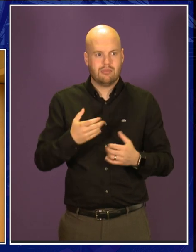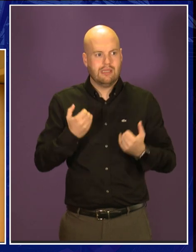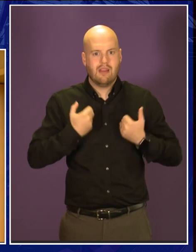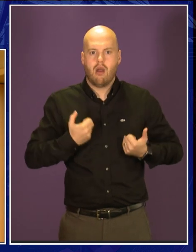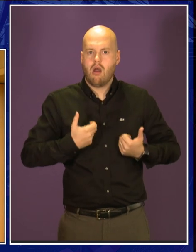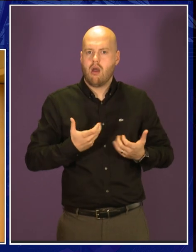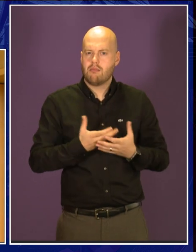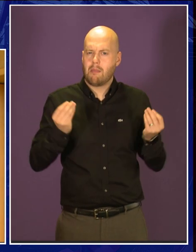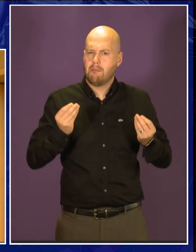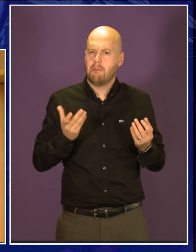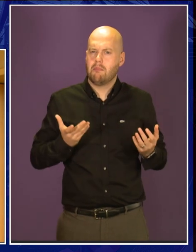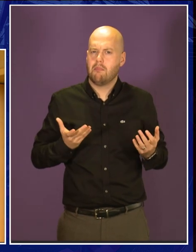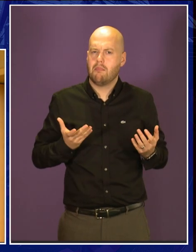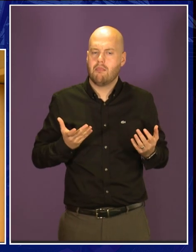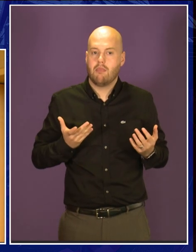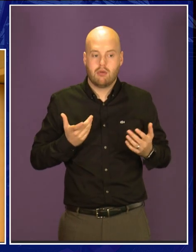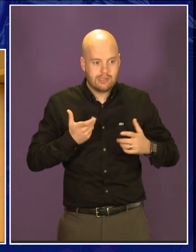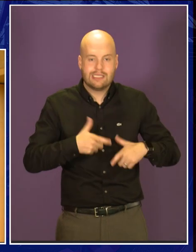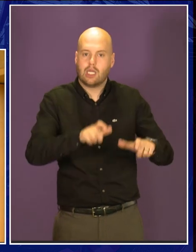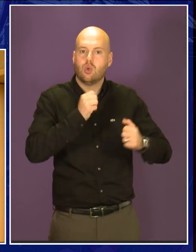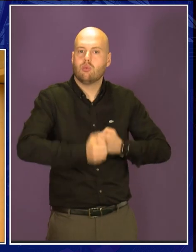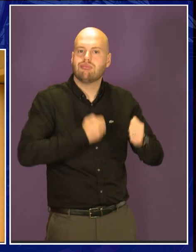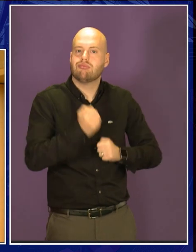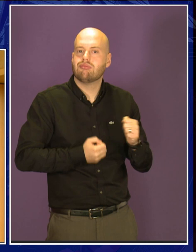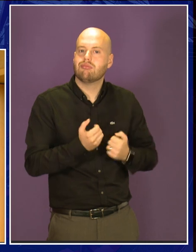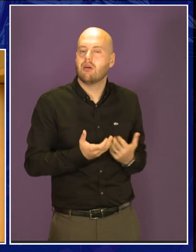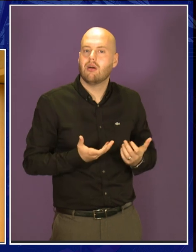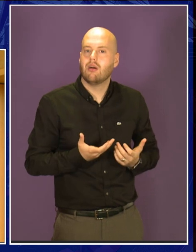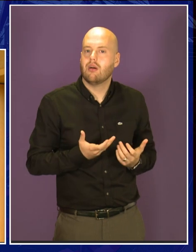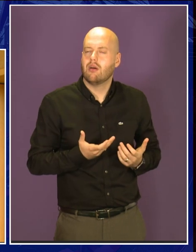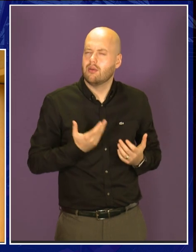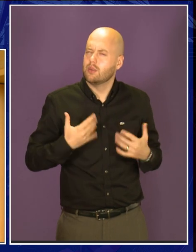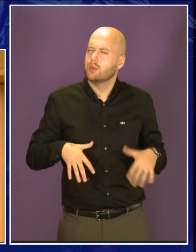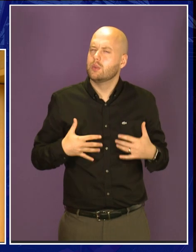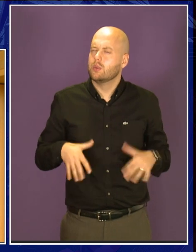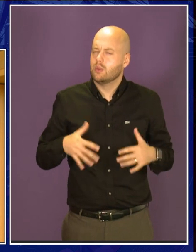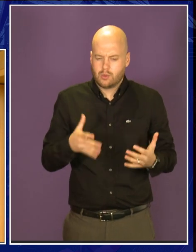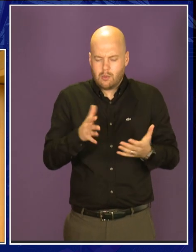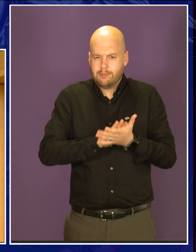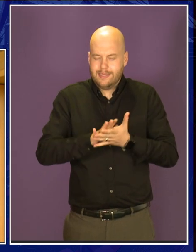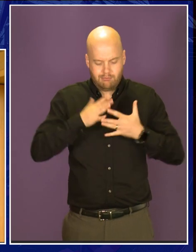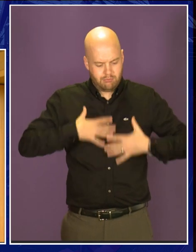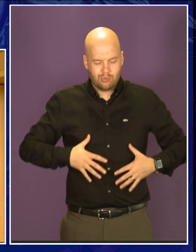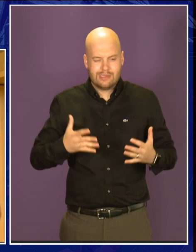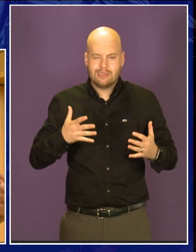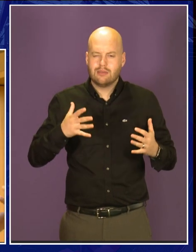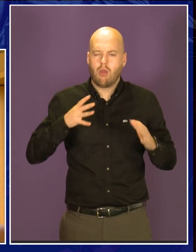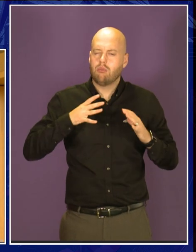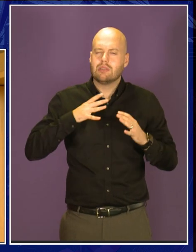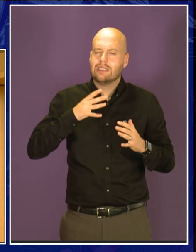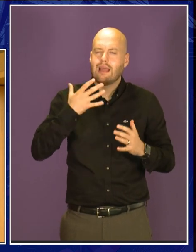walking. Again, that is the kind of, there's an embodied knowledge of instinct and intuition, but there's also